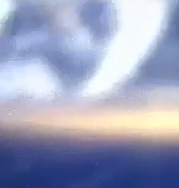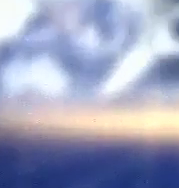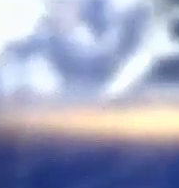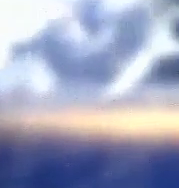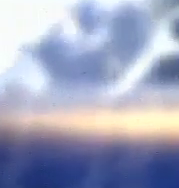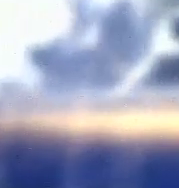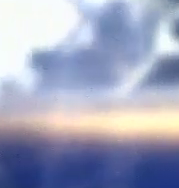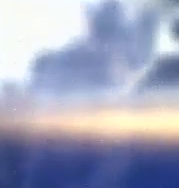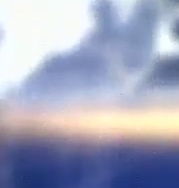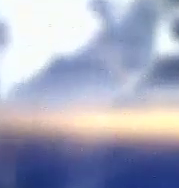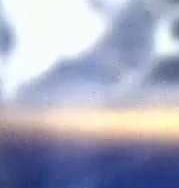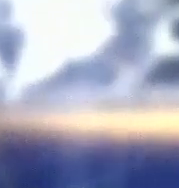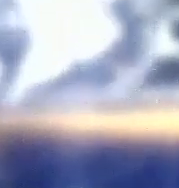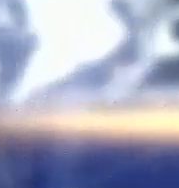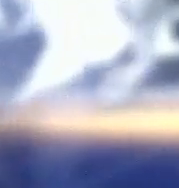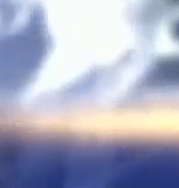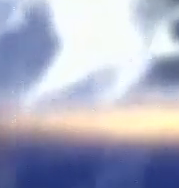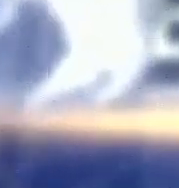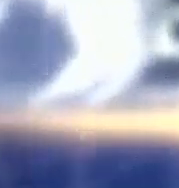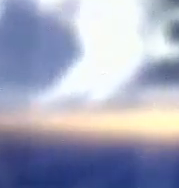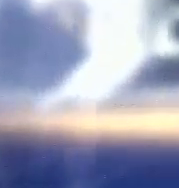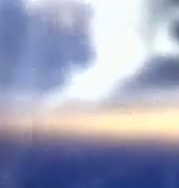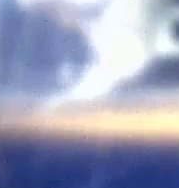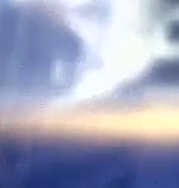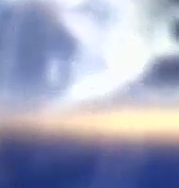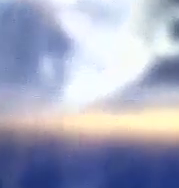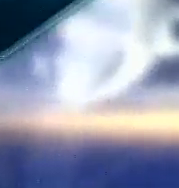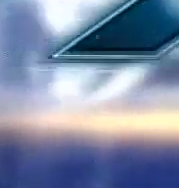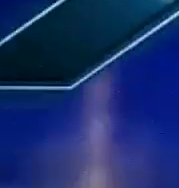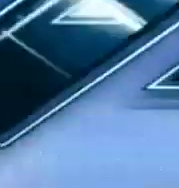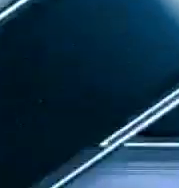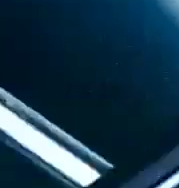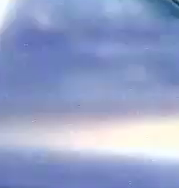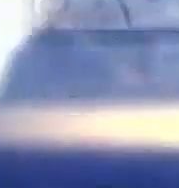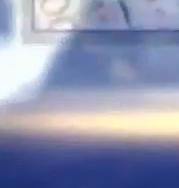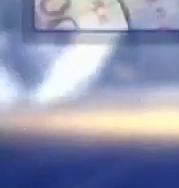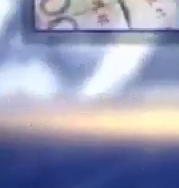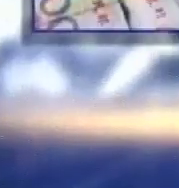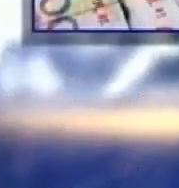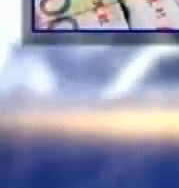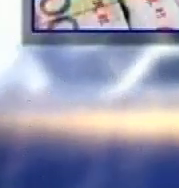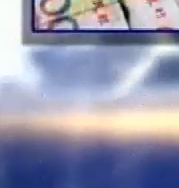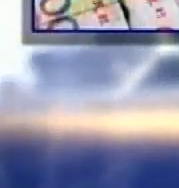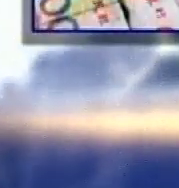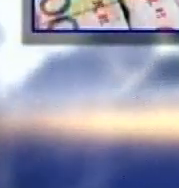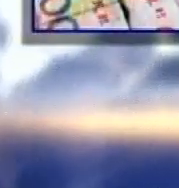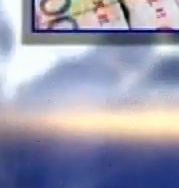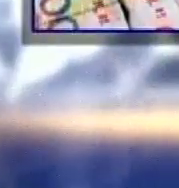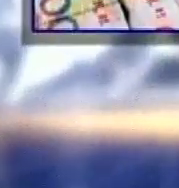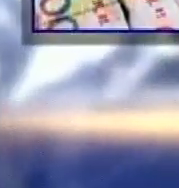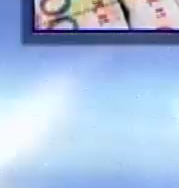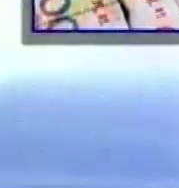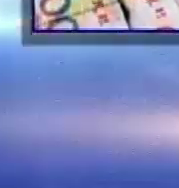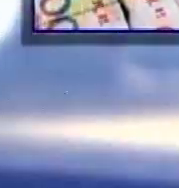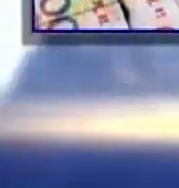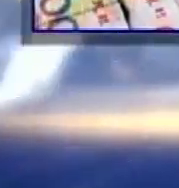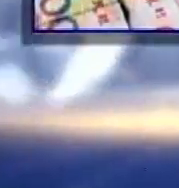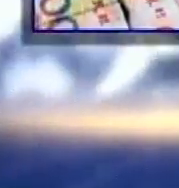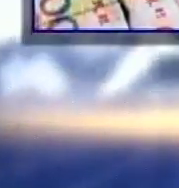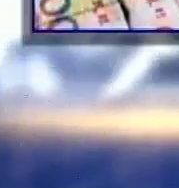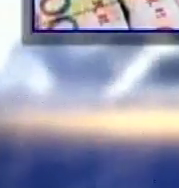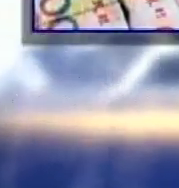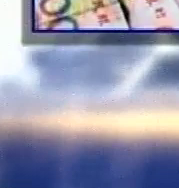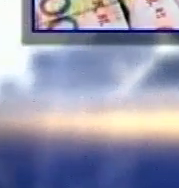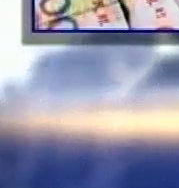Employers Confederation, examining issues relevant to small and medium enterprises. From international business, China posted its largest